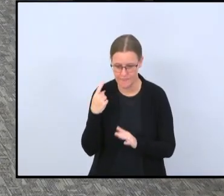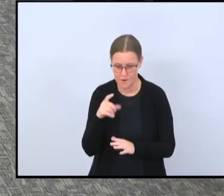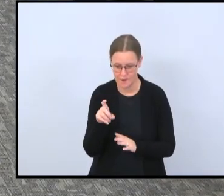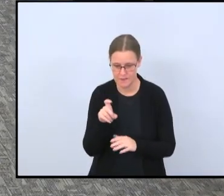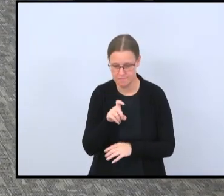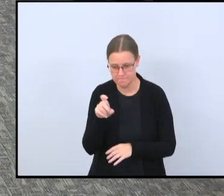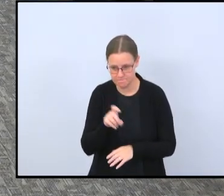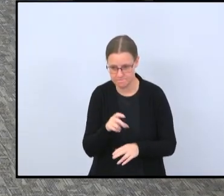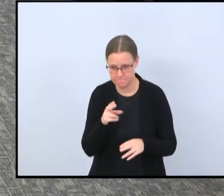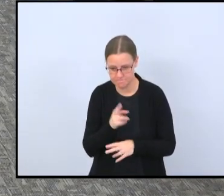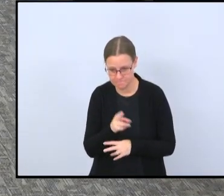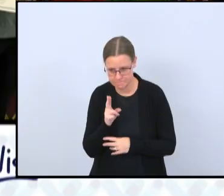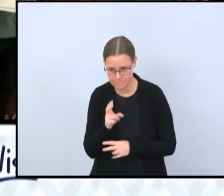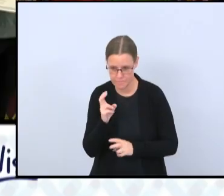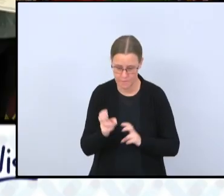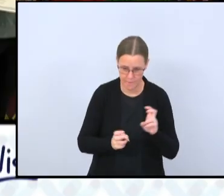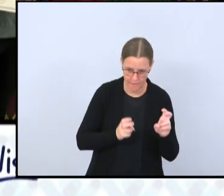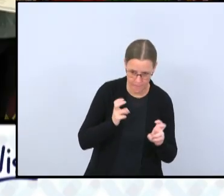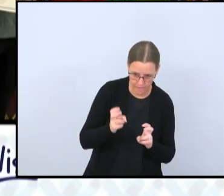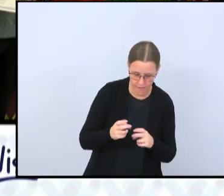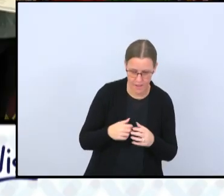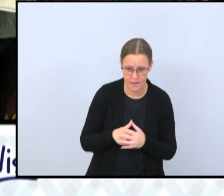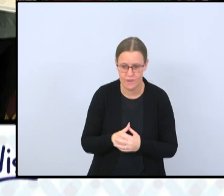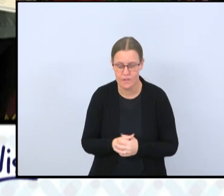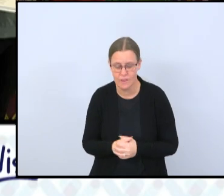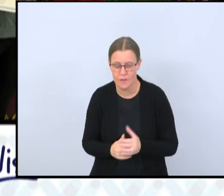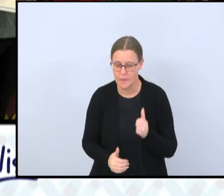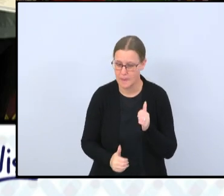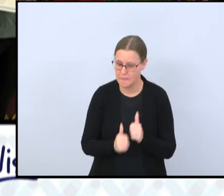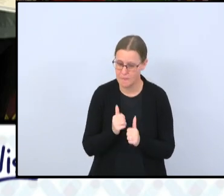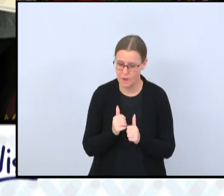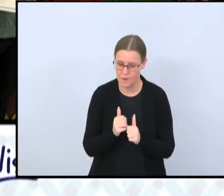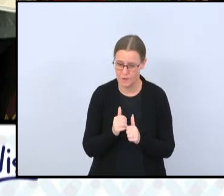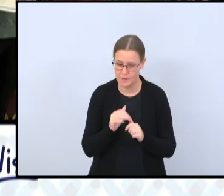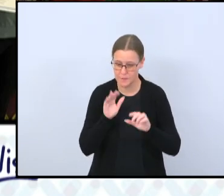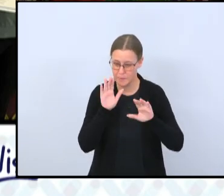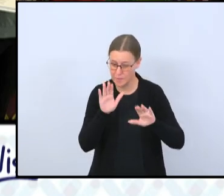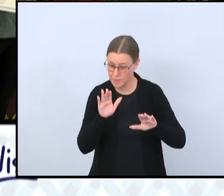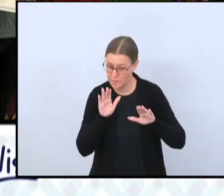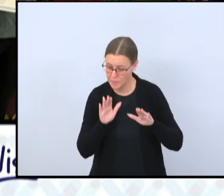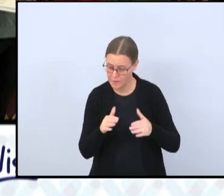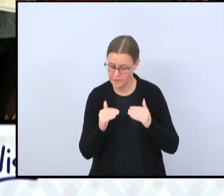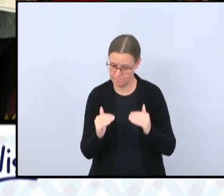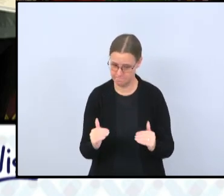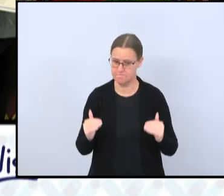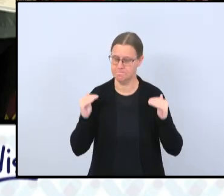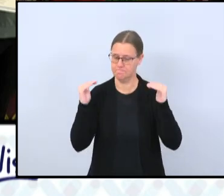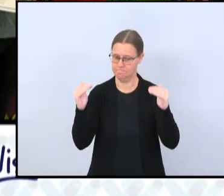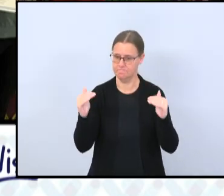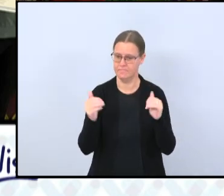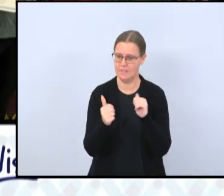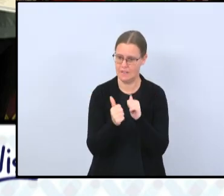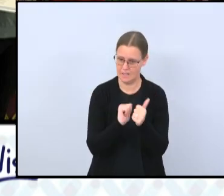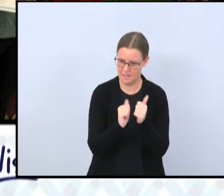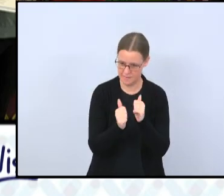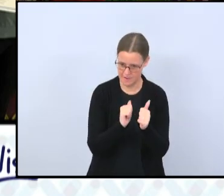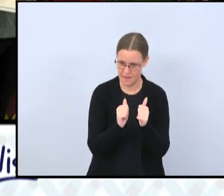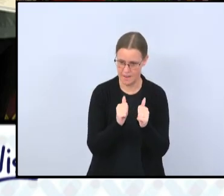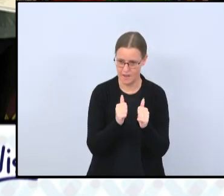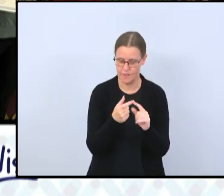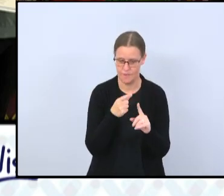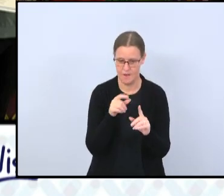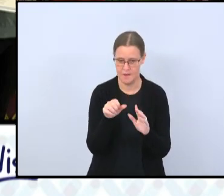dedicated teachers and supportive families. The most outstanding projects advance to the state level competition, hosted by the Texas